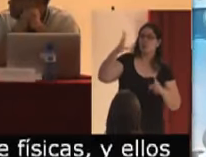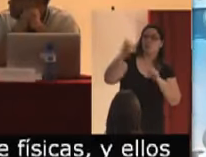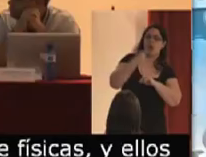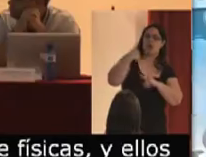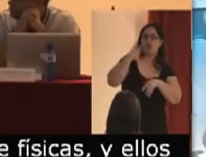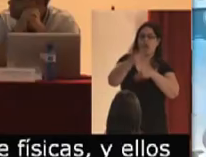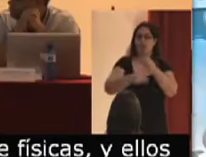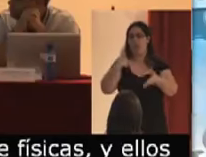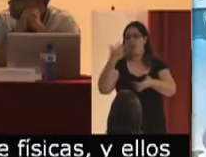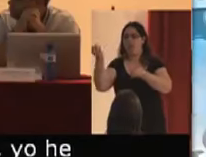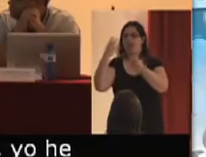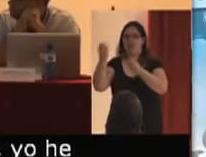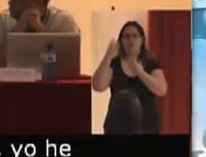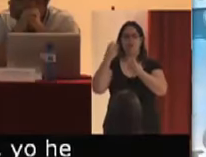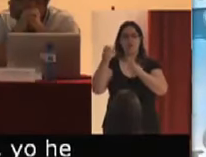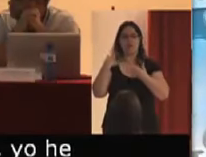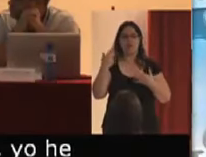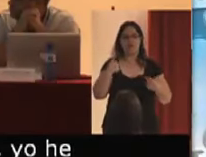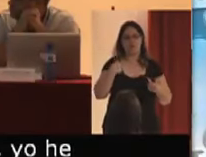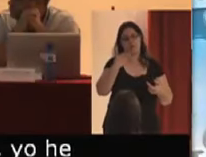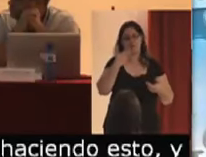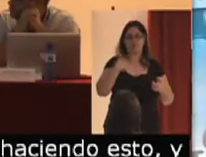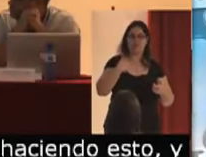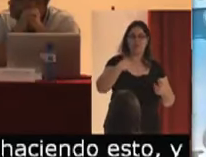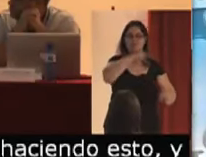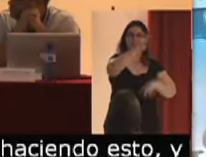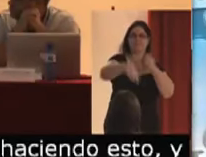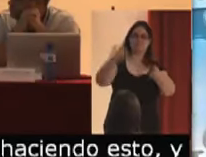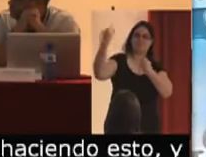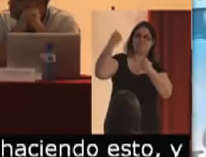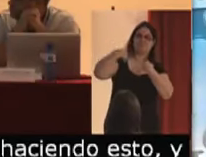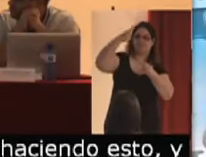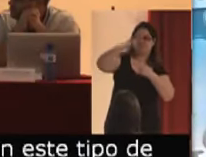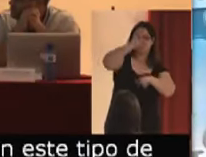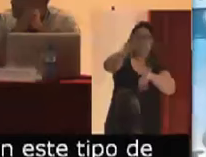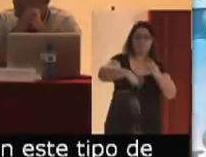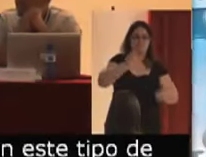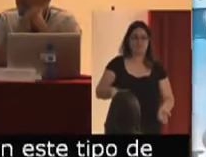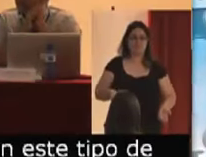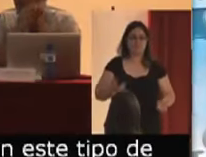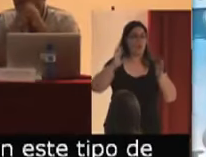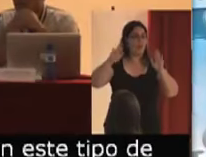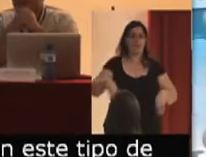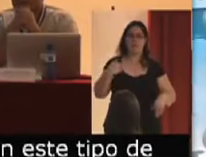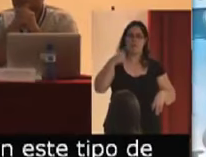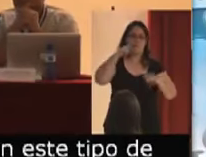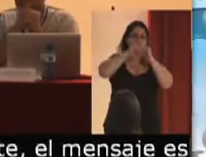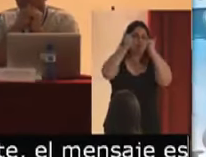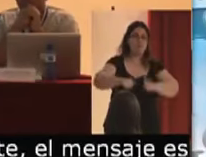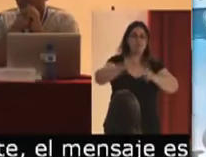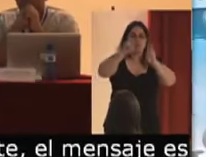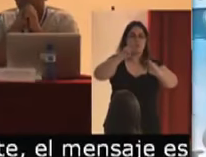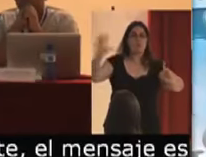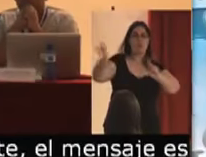ones who say, listen, I found this and I was doing this, and they're the ones who update us on this. But basically, the message is